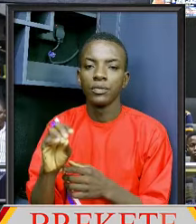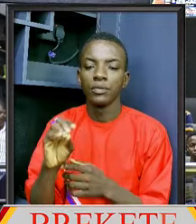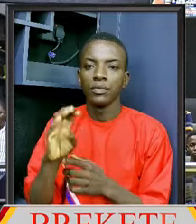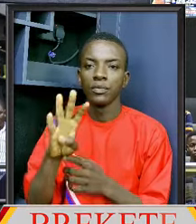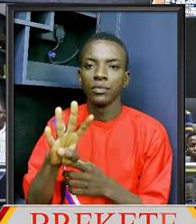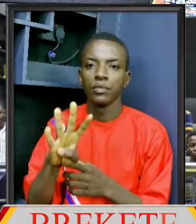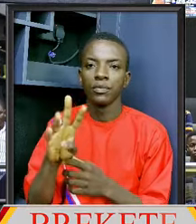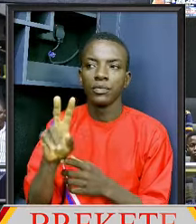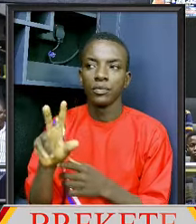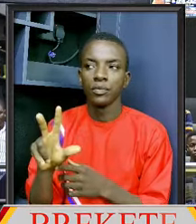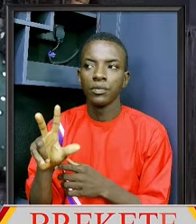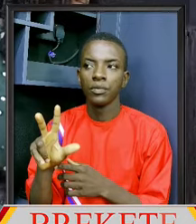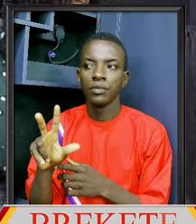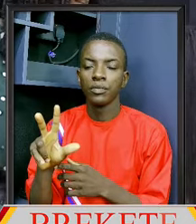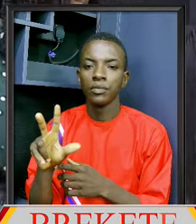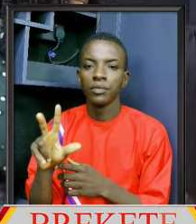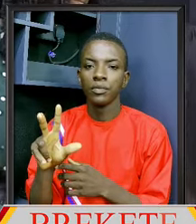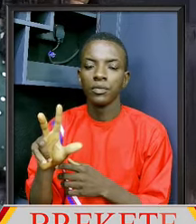43